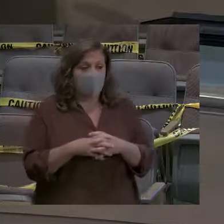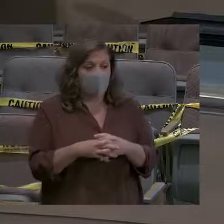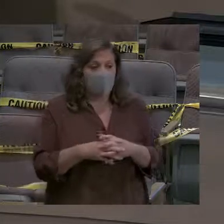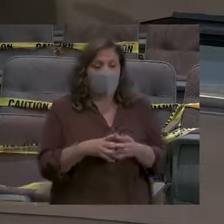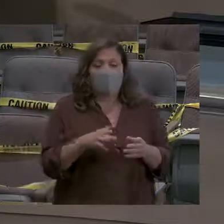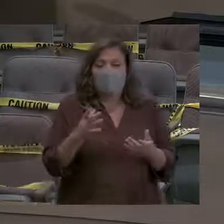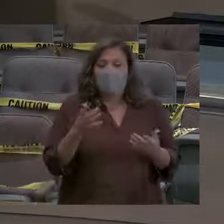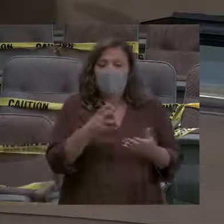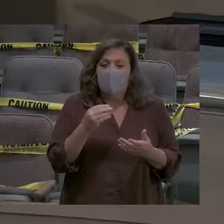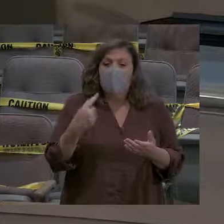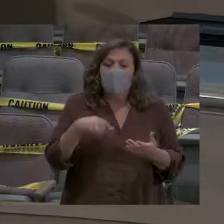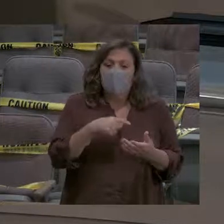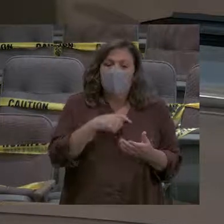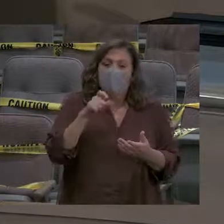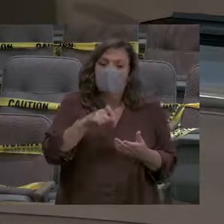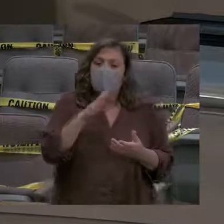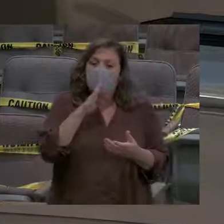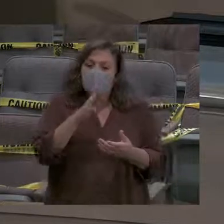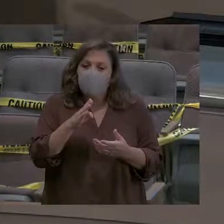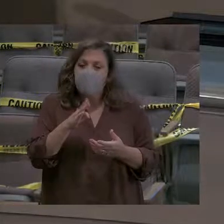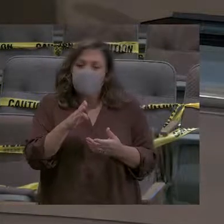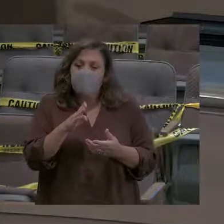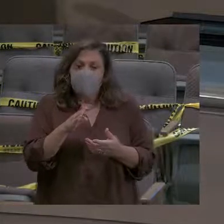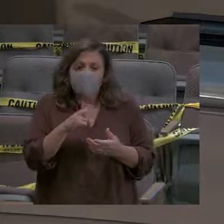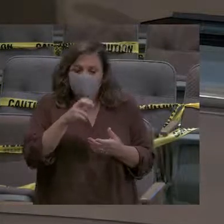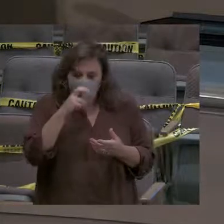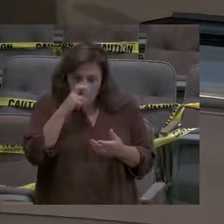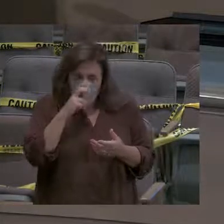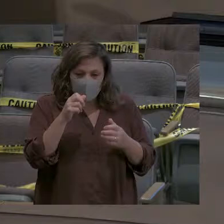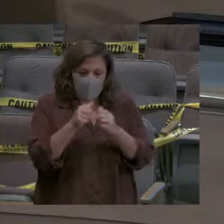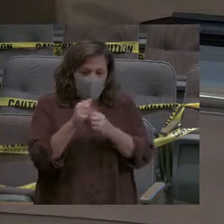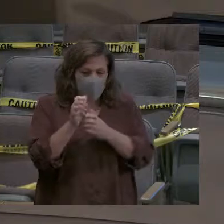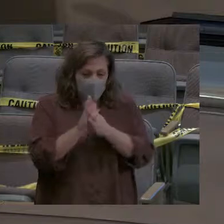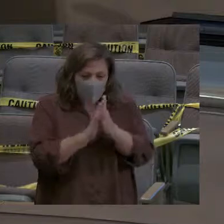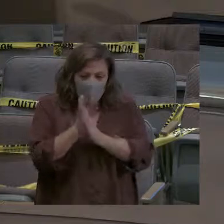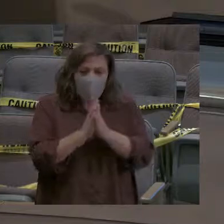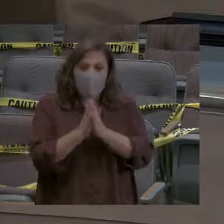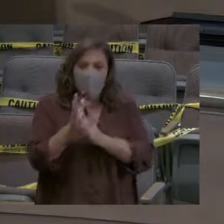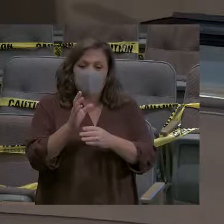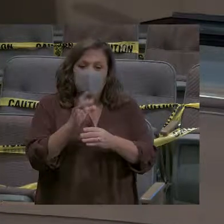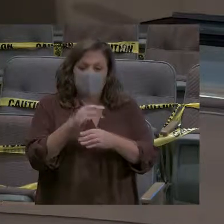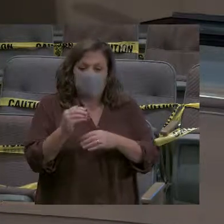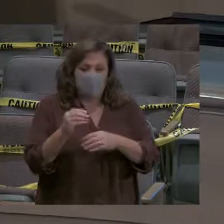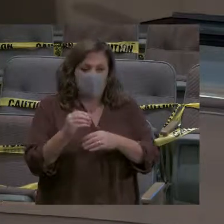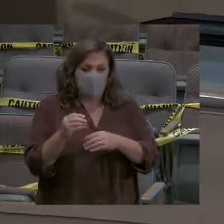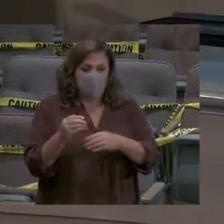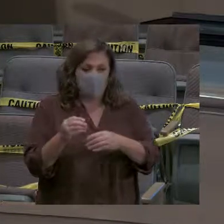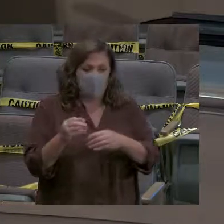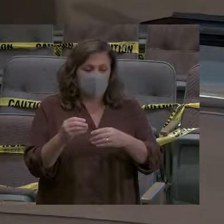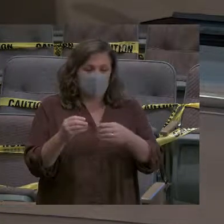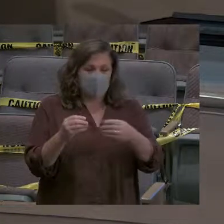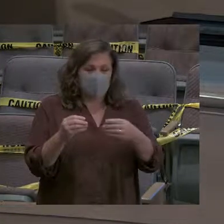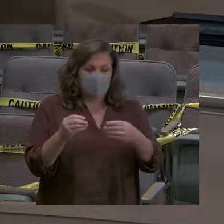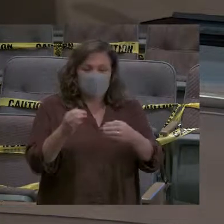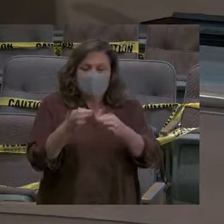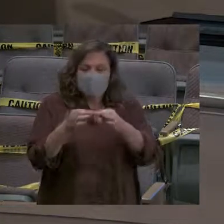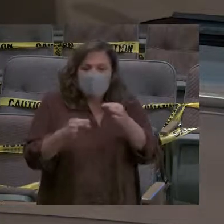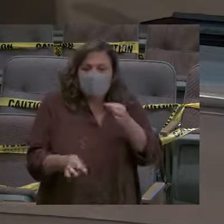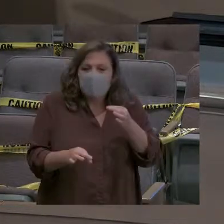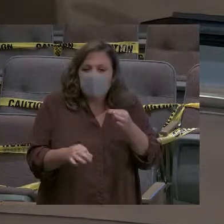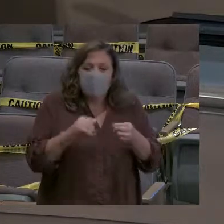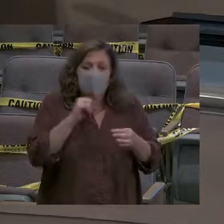being very vigilant with hand washing and hand hygiene, and simply